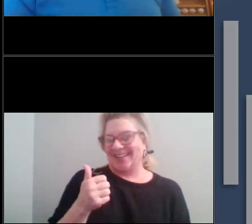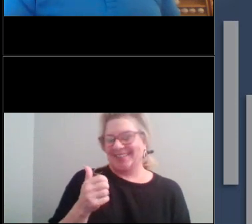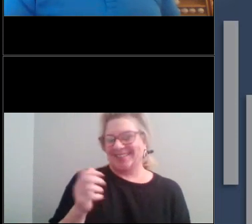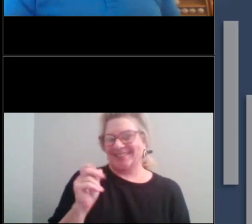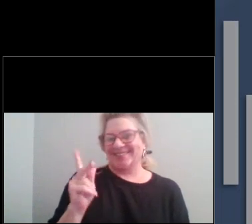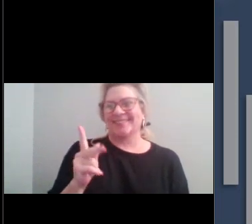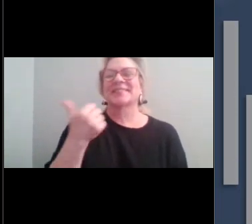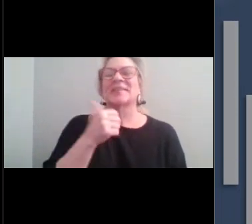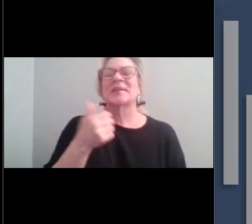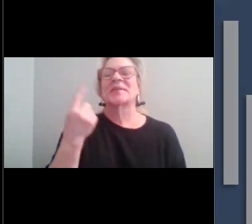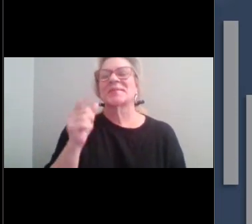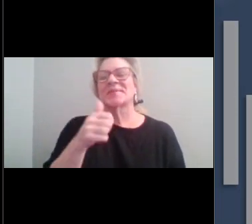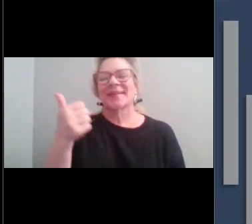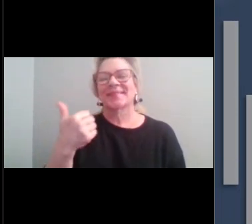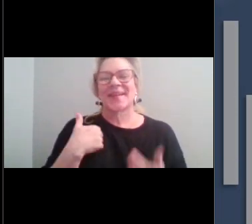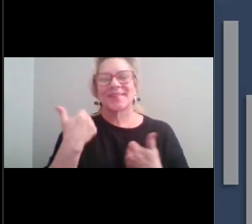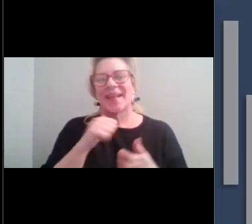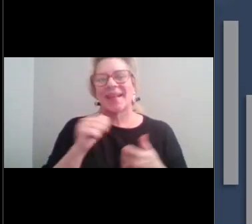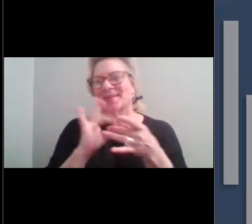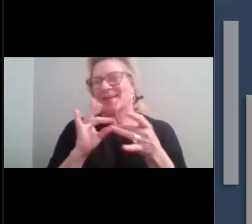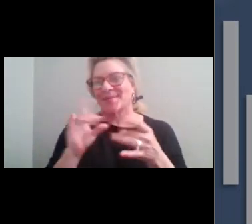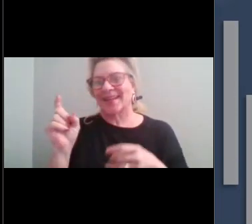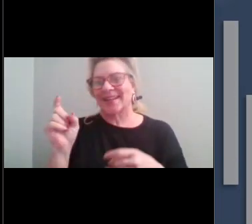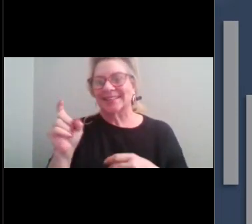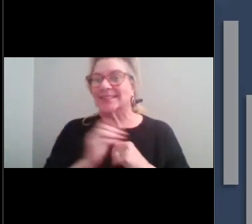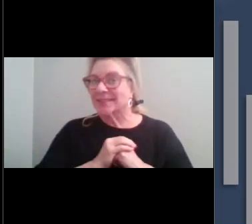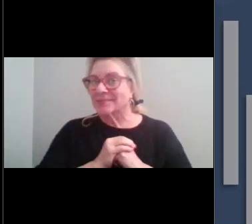Anyone else have any comments?